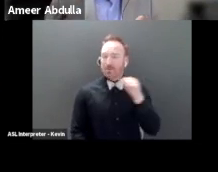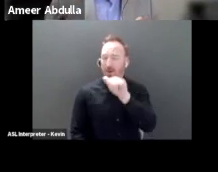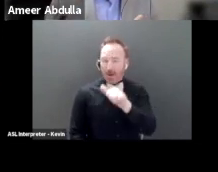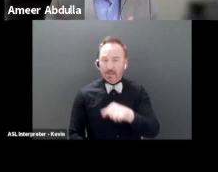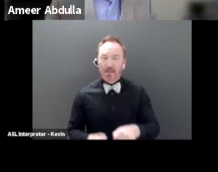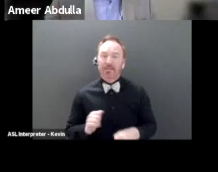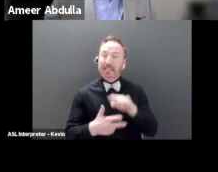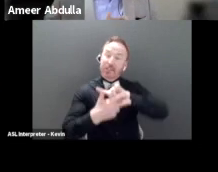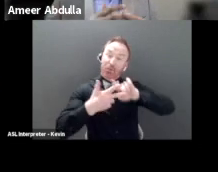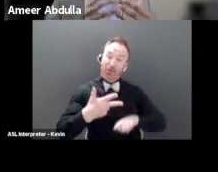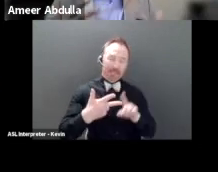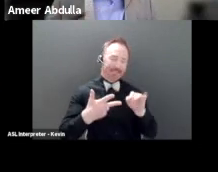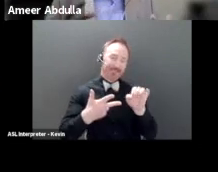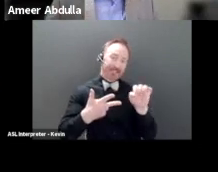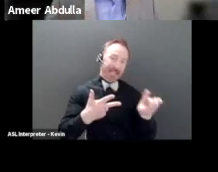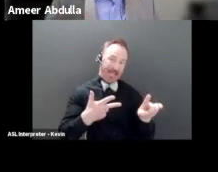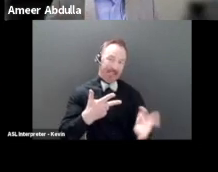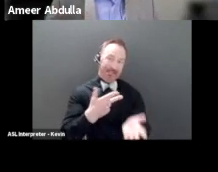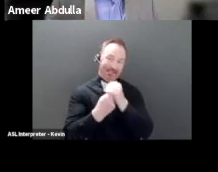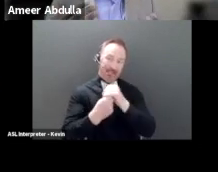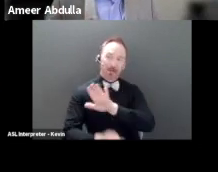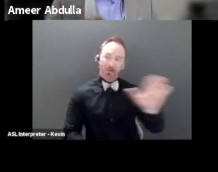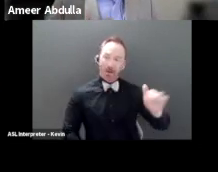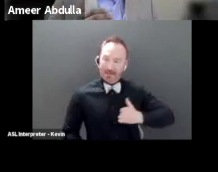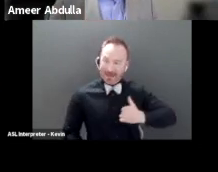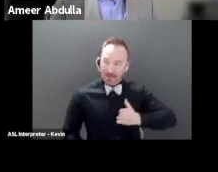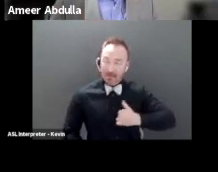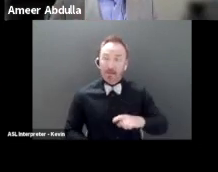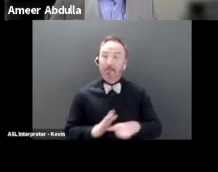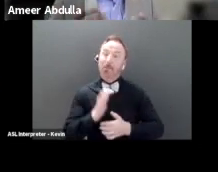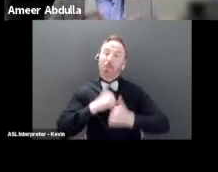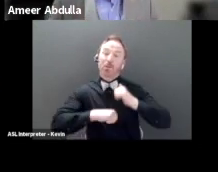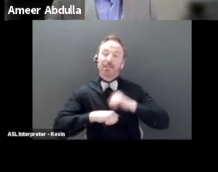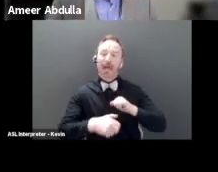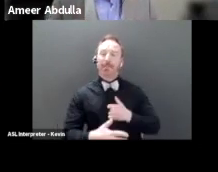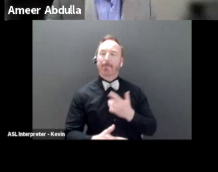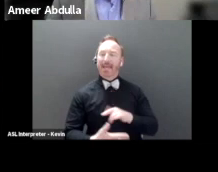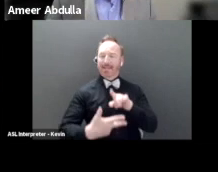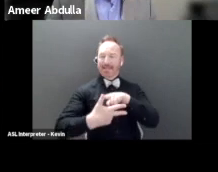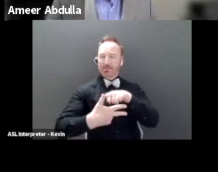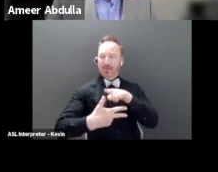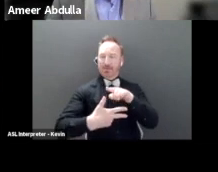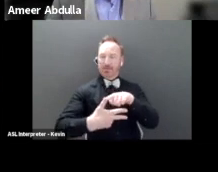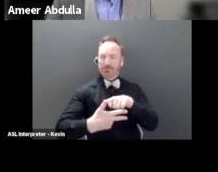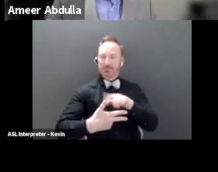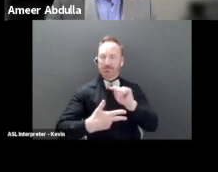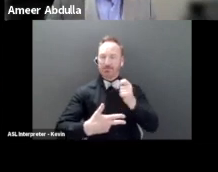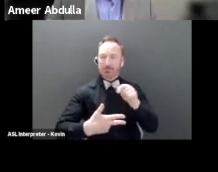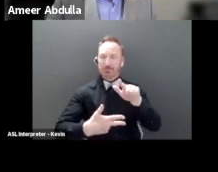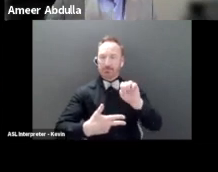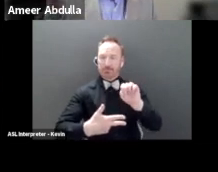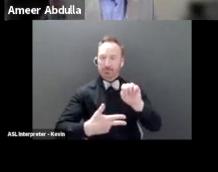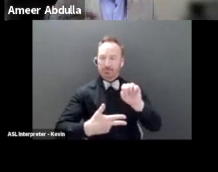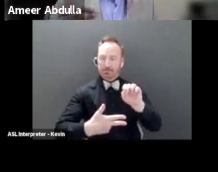dividends that exist in Canada. Most of the time, we talk about that first category, a taxable dividend. You have to do